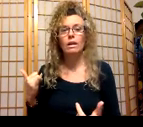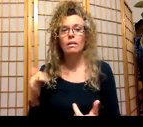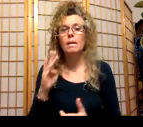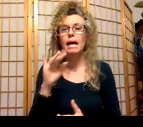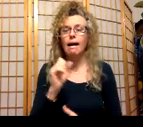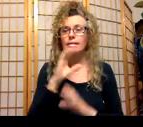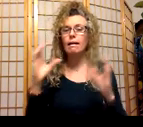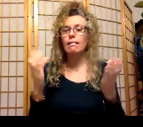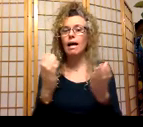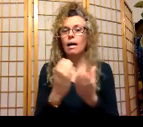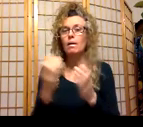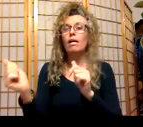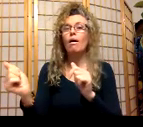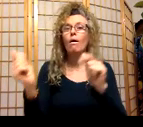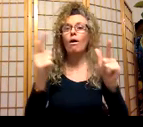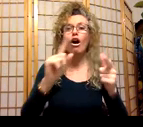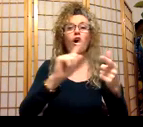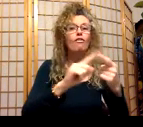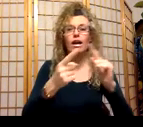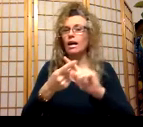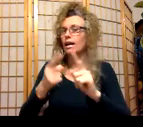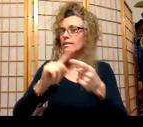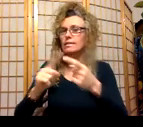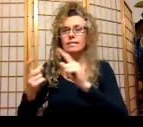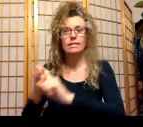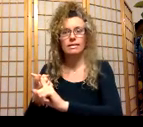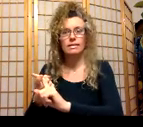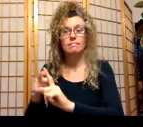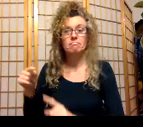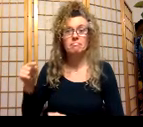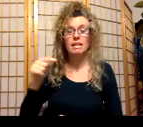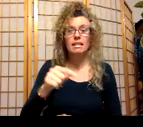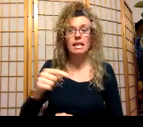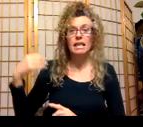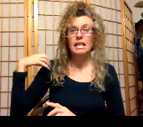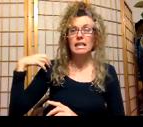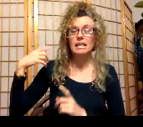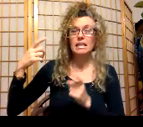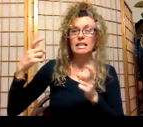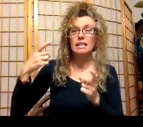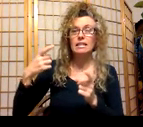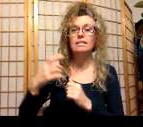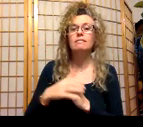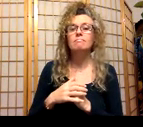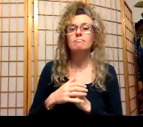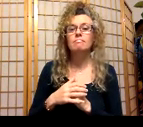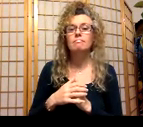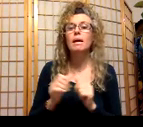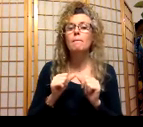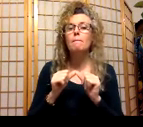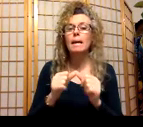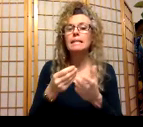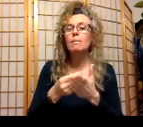BIS is a club in which they are all friends. And these headquarters maintain the monetary system as it